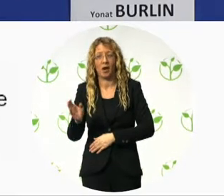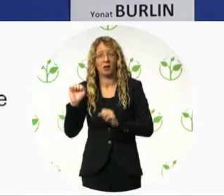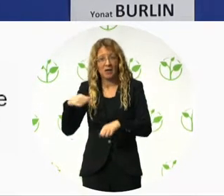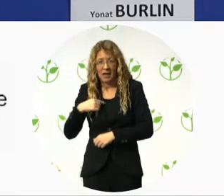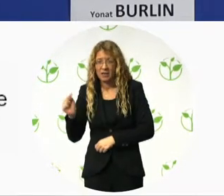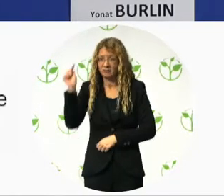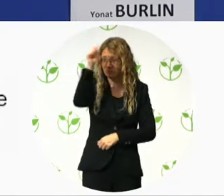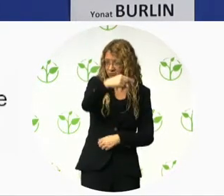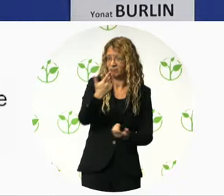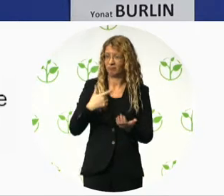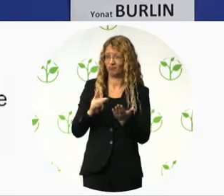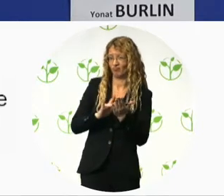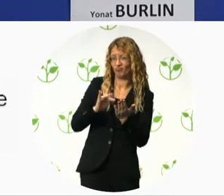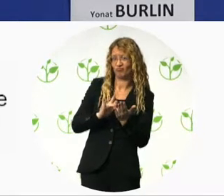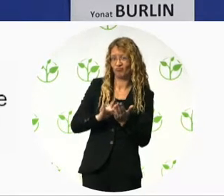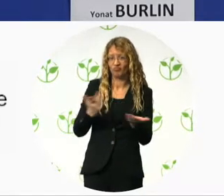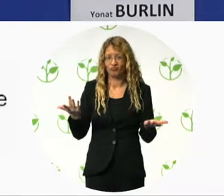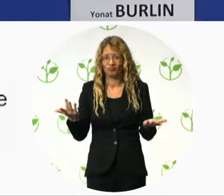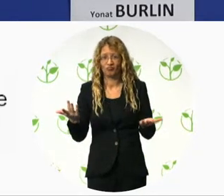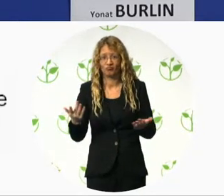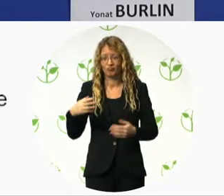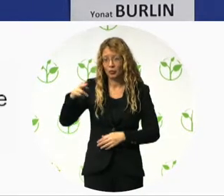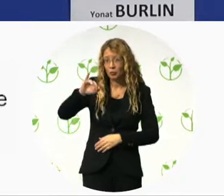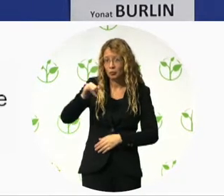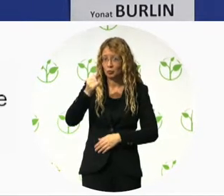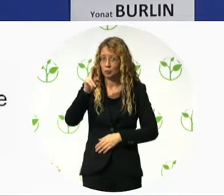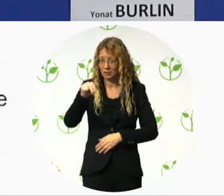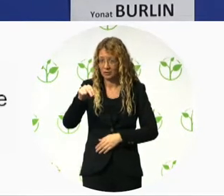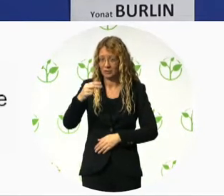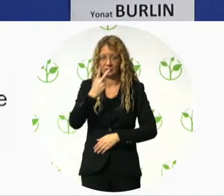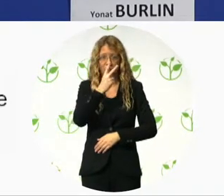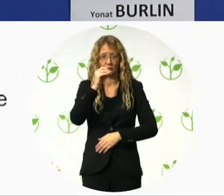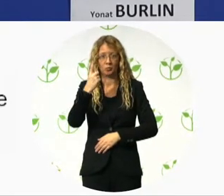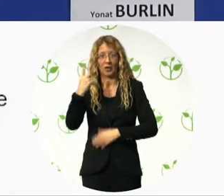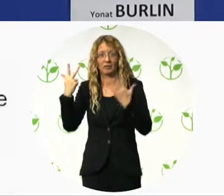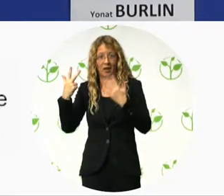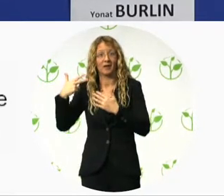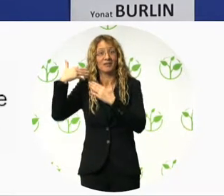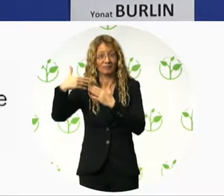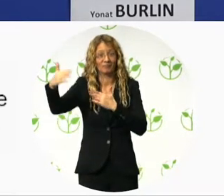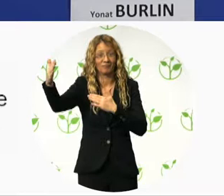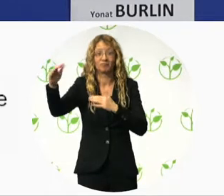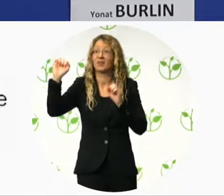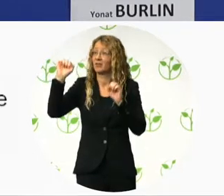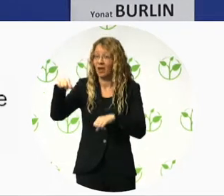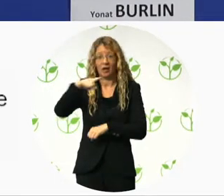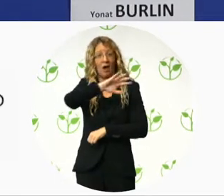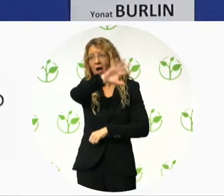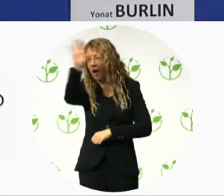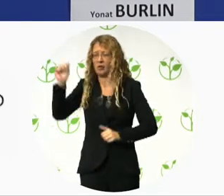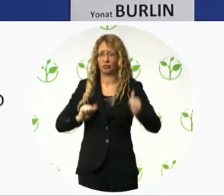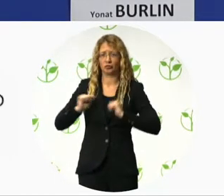2018. We are also working with the Schubert Theater Group in New York to create a library of captioned scripts, so when a